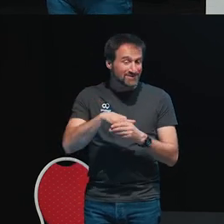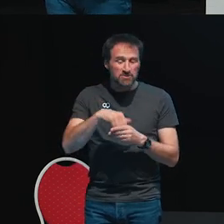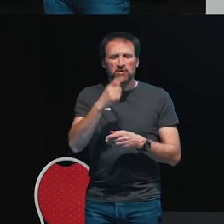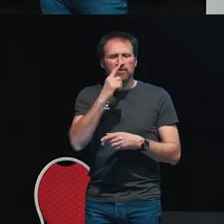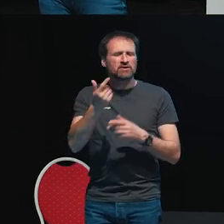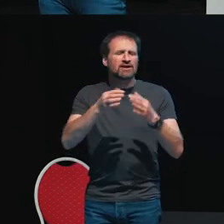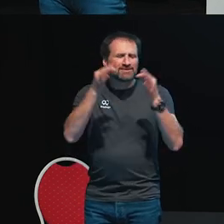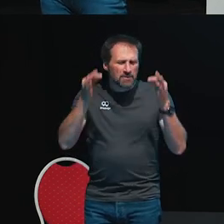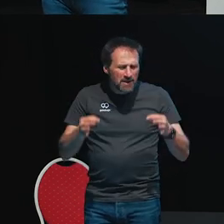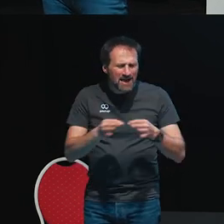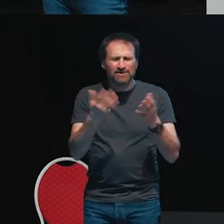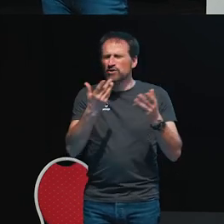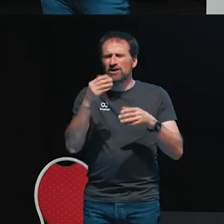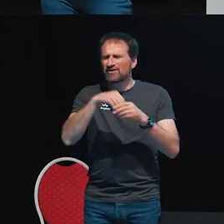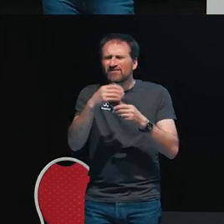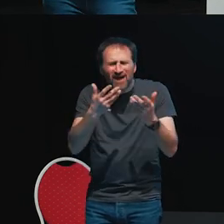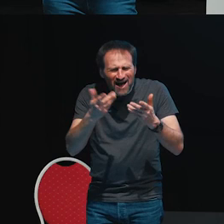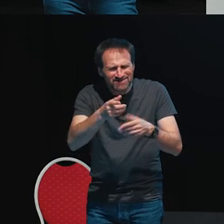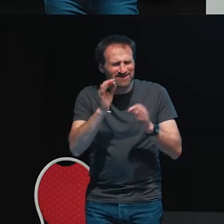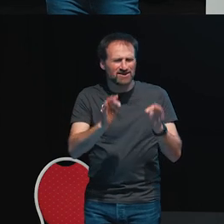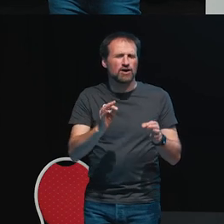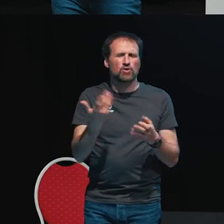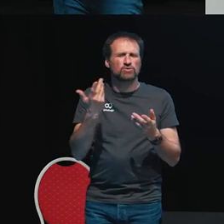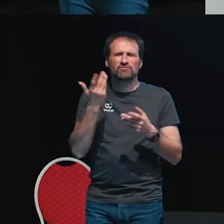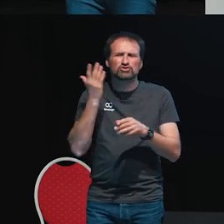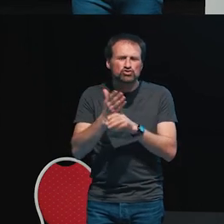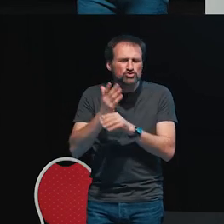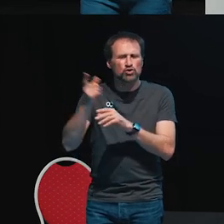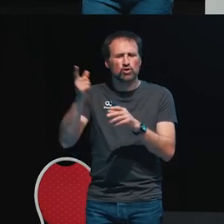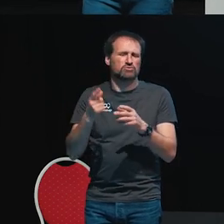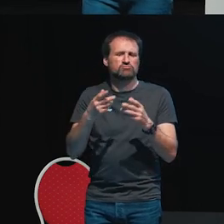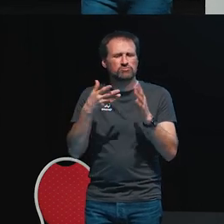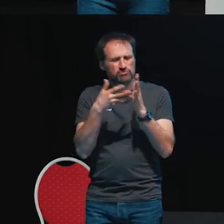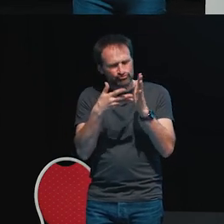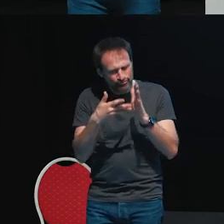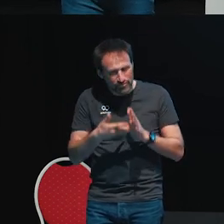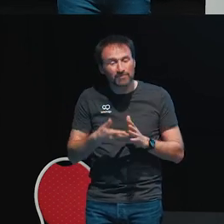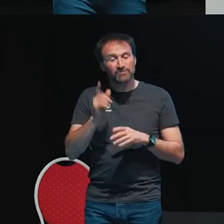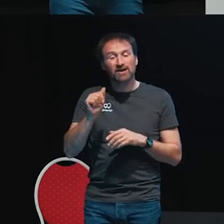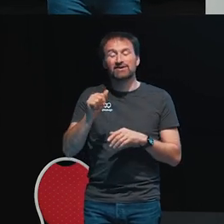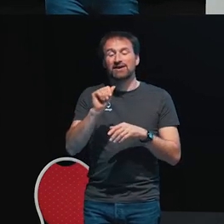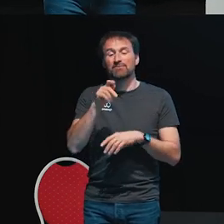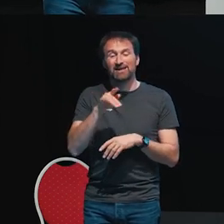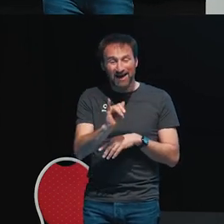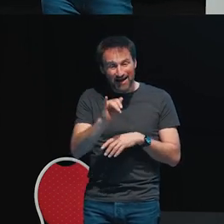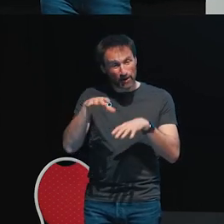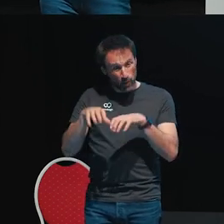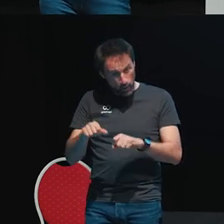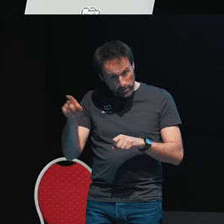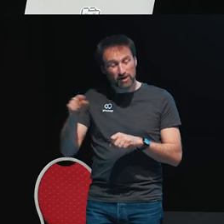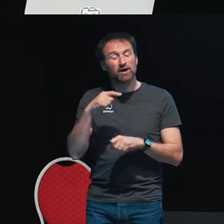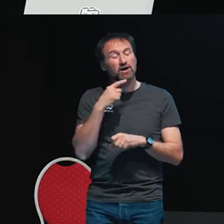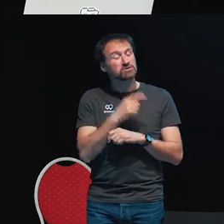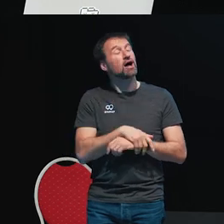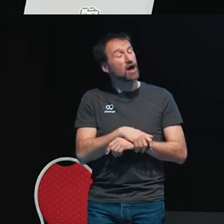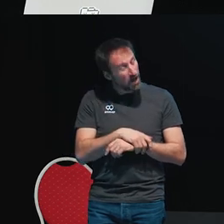the thing is and what kind of consideration that was already done. But then the API owners would reply, OK, you seem